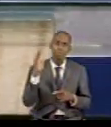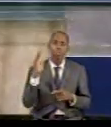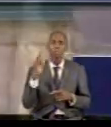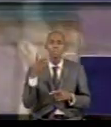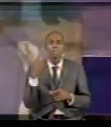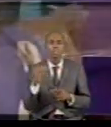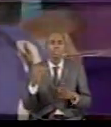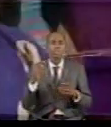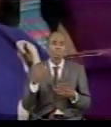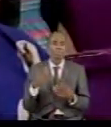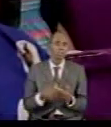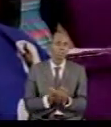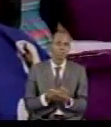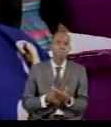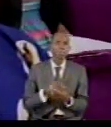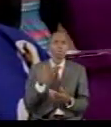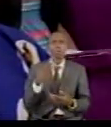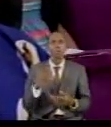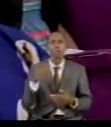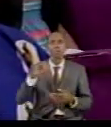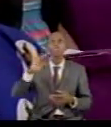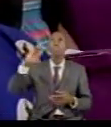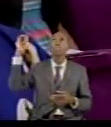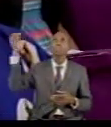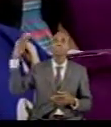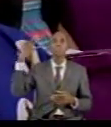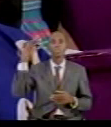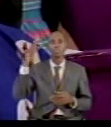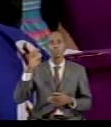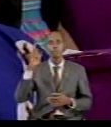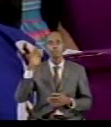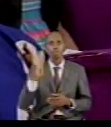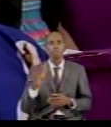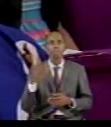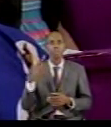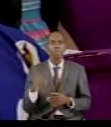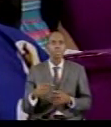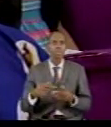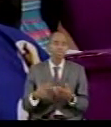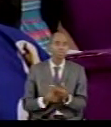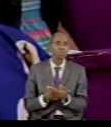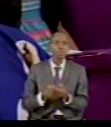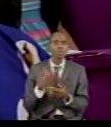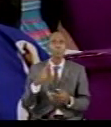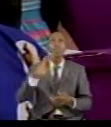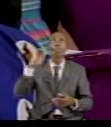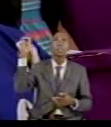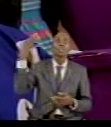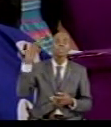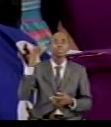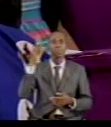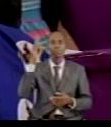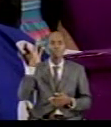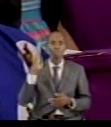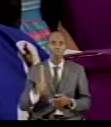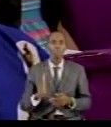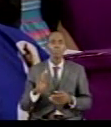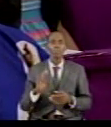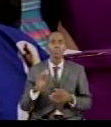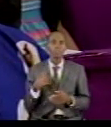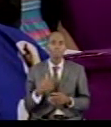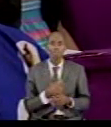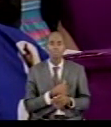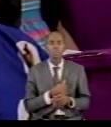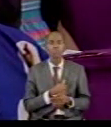gospel of the grace of God. The gospel of the grace of God, that we are not saved by